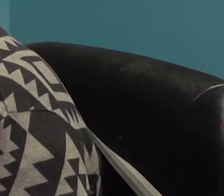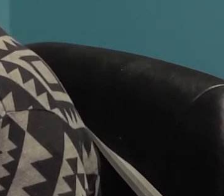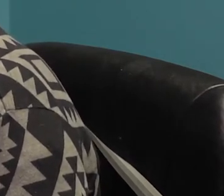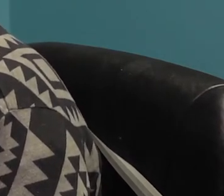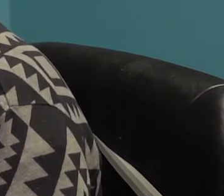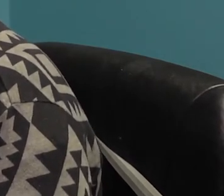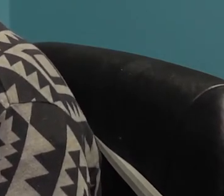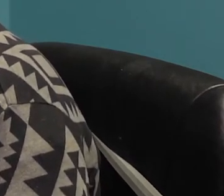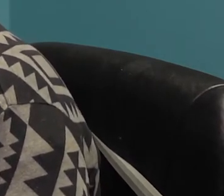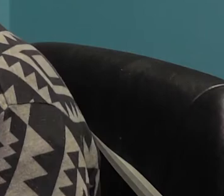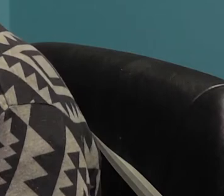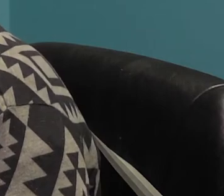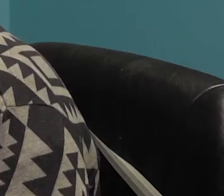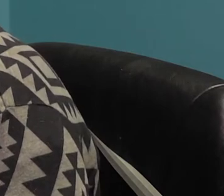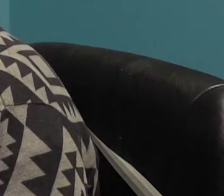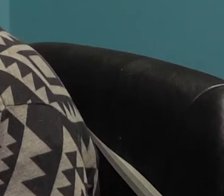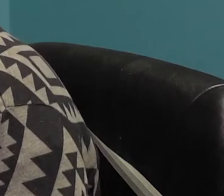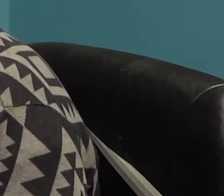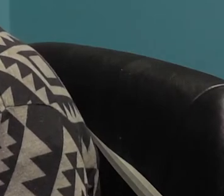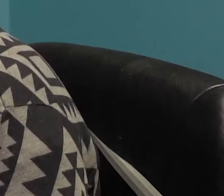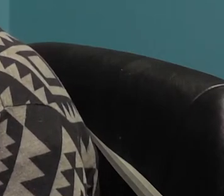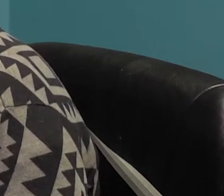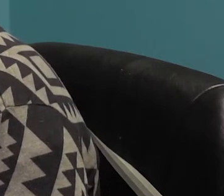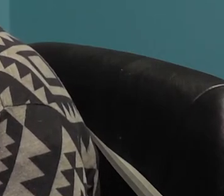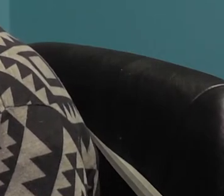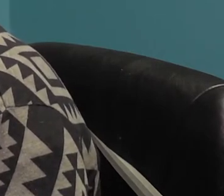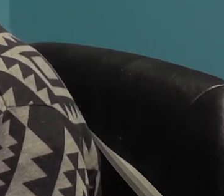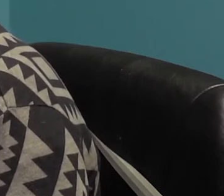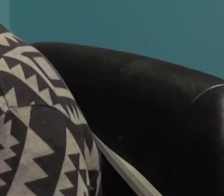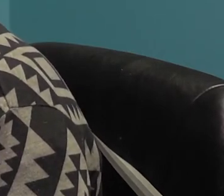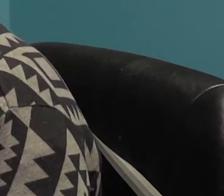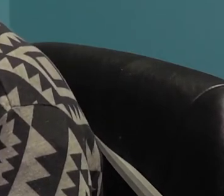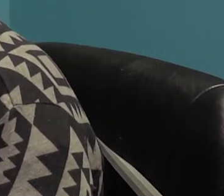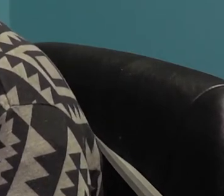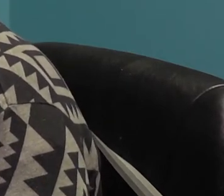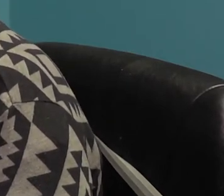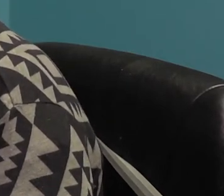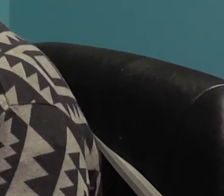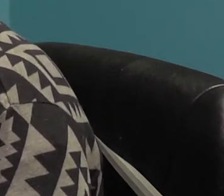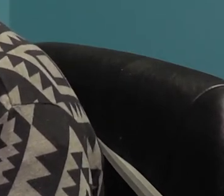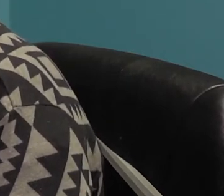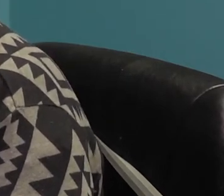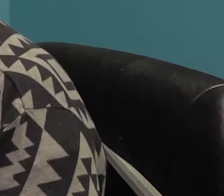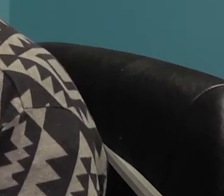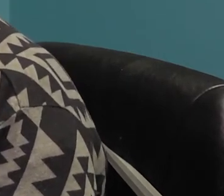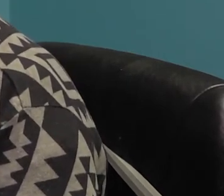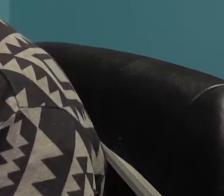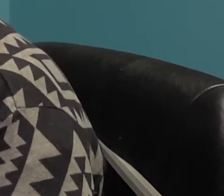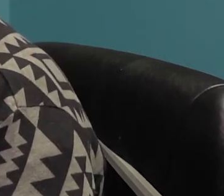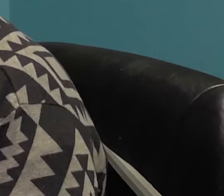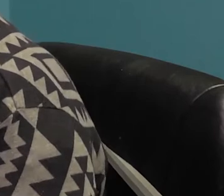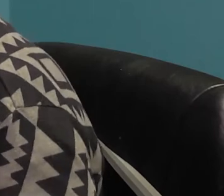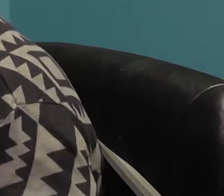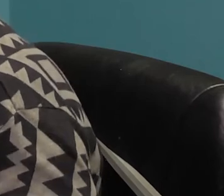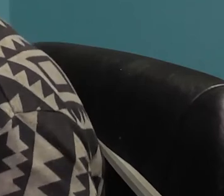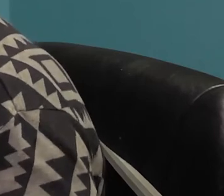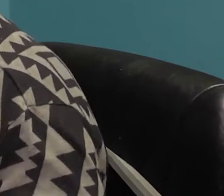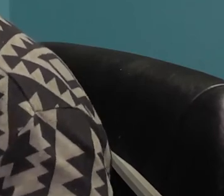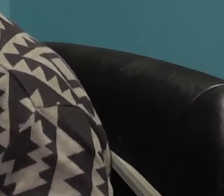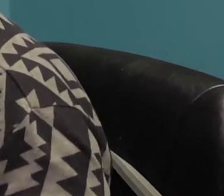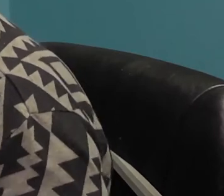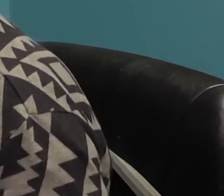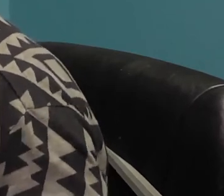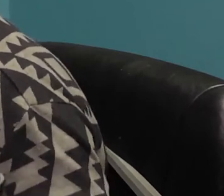proud to be on our podcast and follow up with some great information. I would love to introduce to you one of my